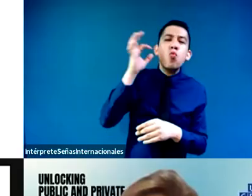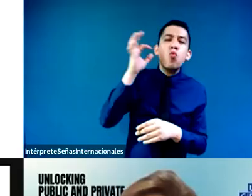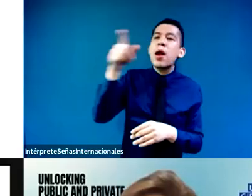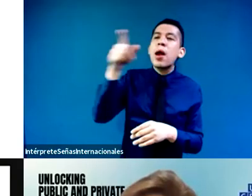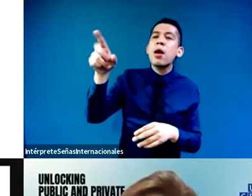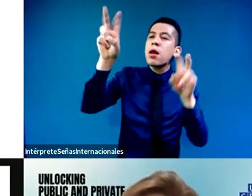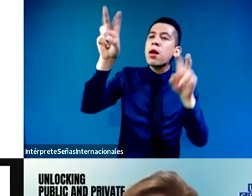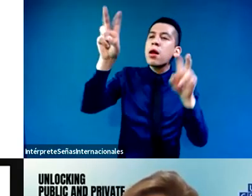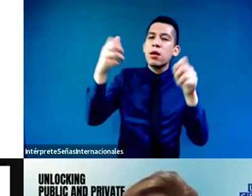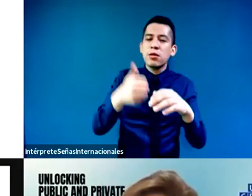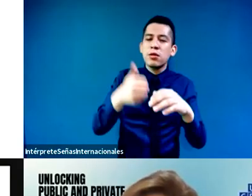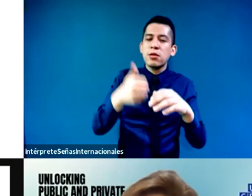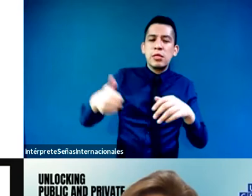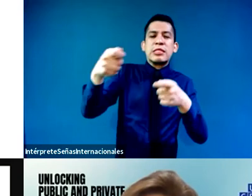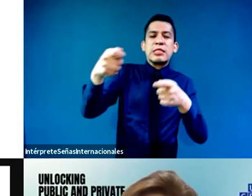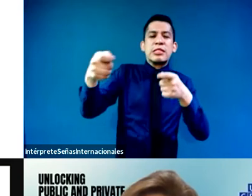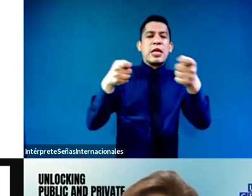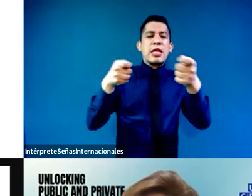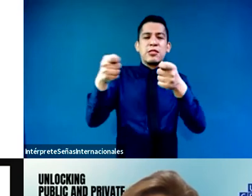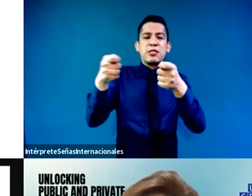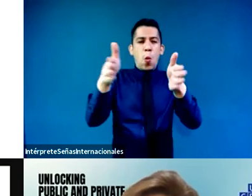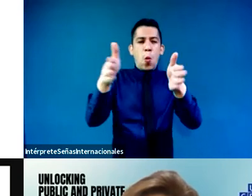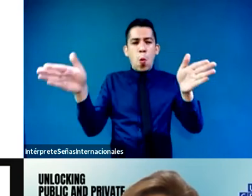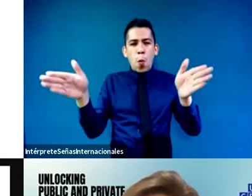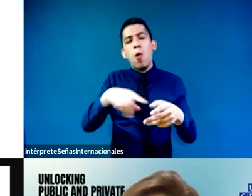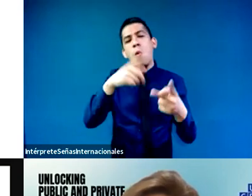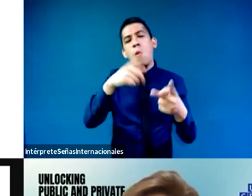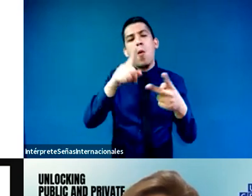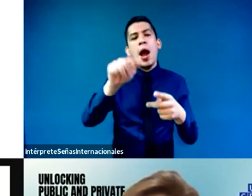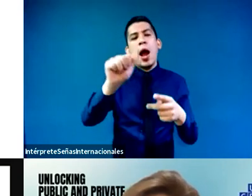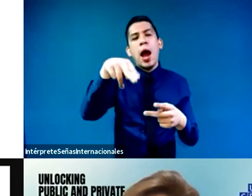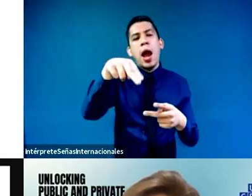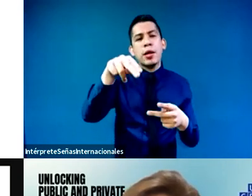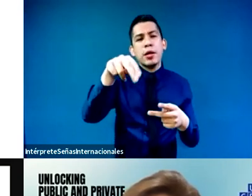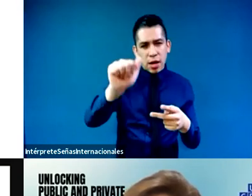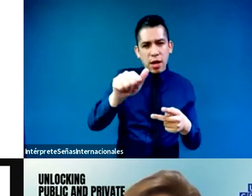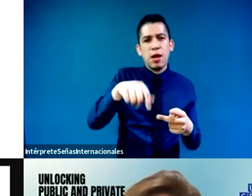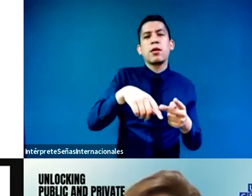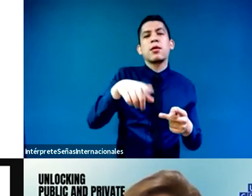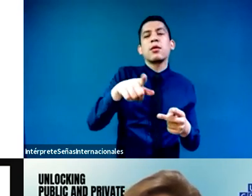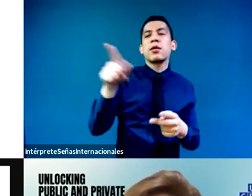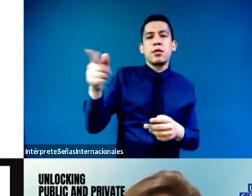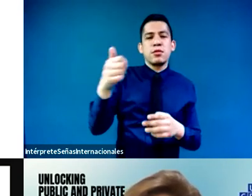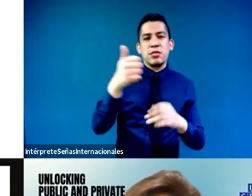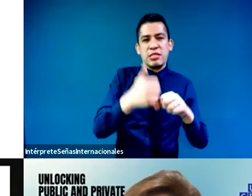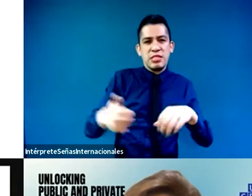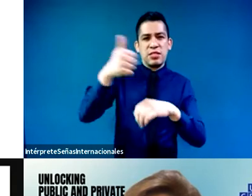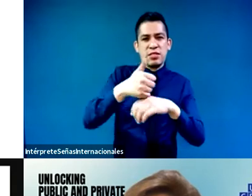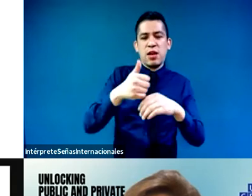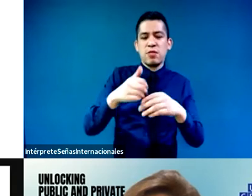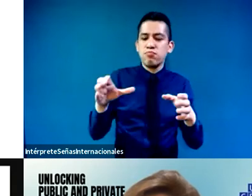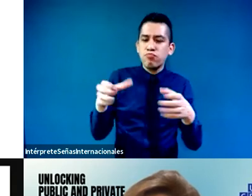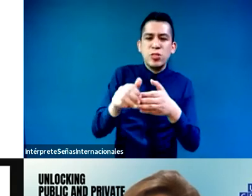Mungare Moctezuma, Head of the Productive Development Unit of the Ministry of Economy of Mexico, Ms.